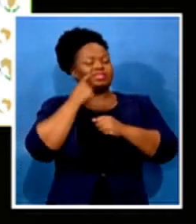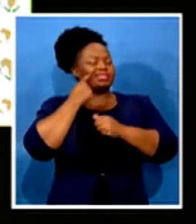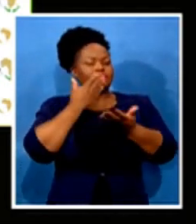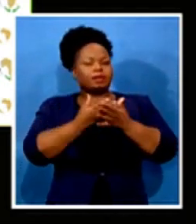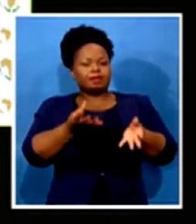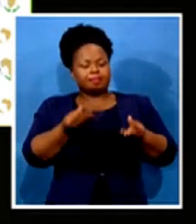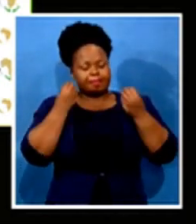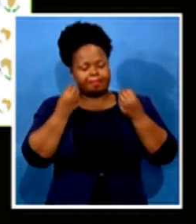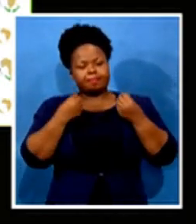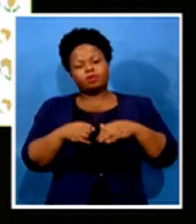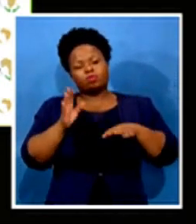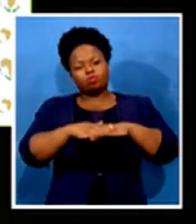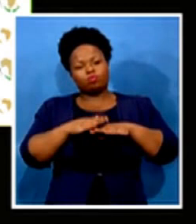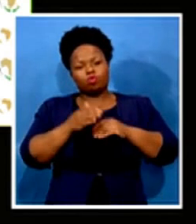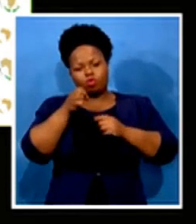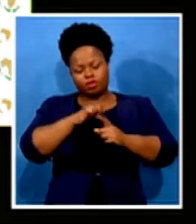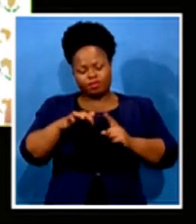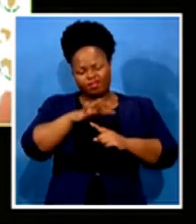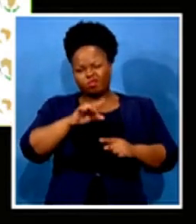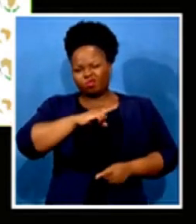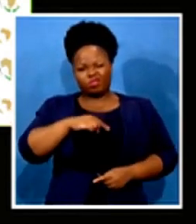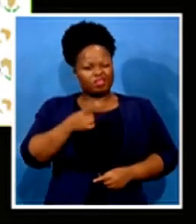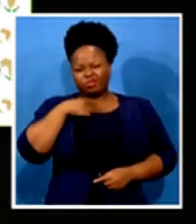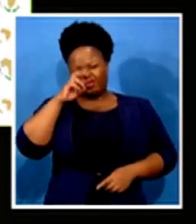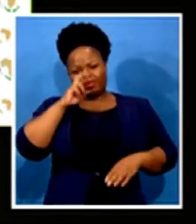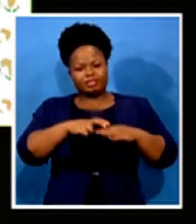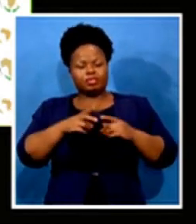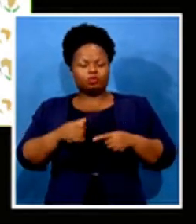that we do not get into the mode of protectionism